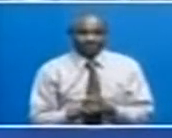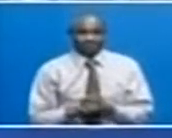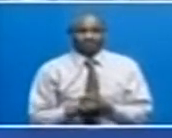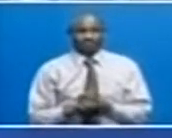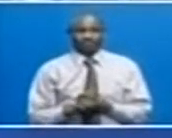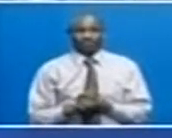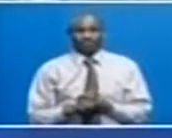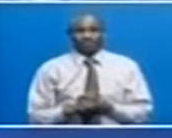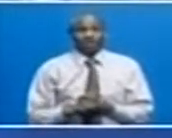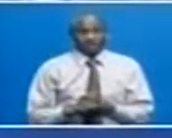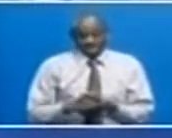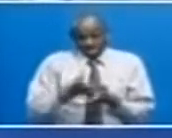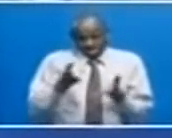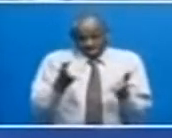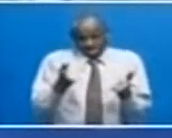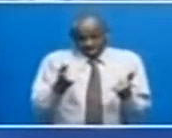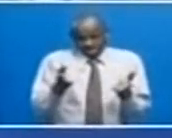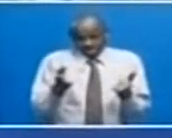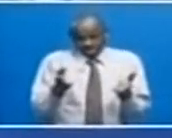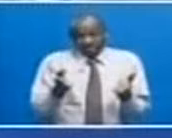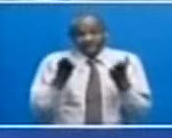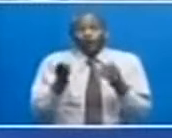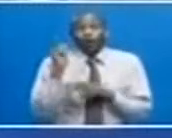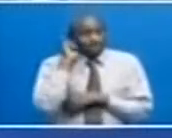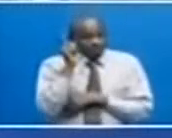that what drives